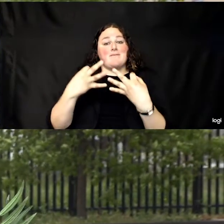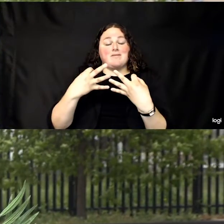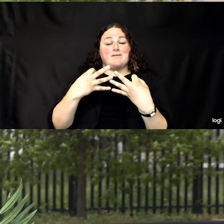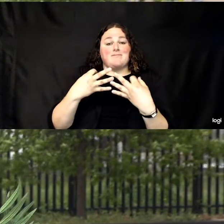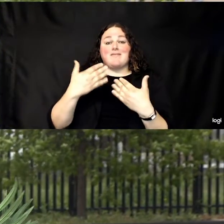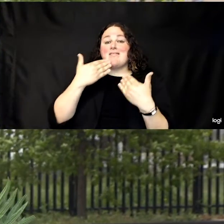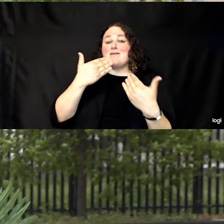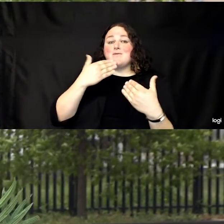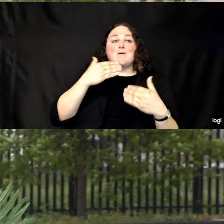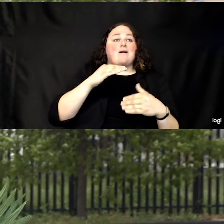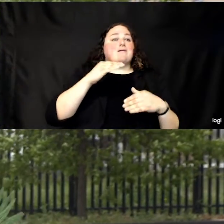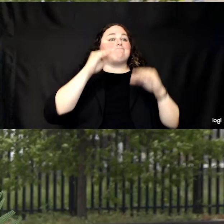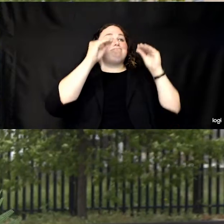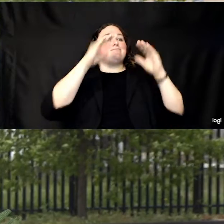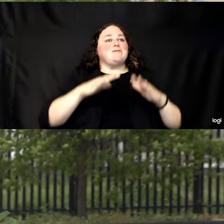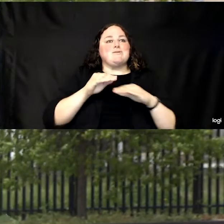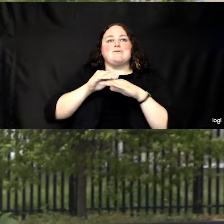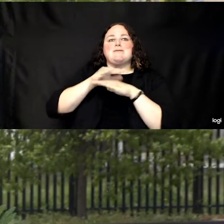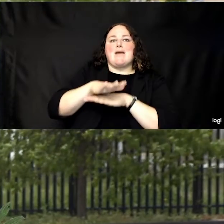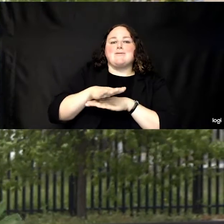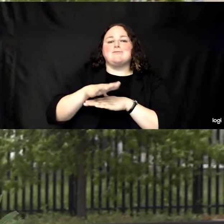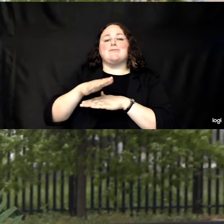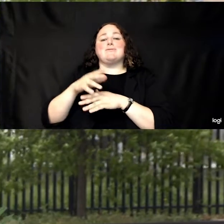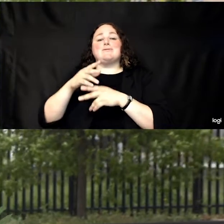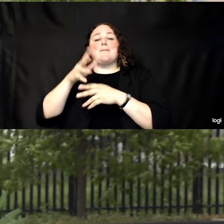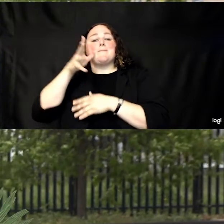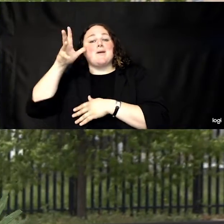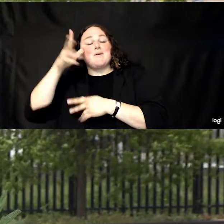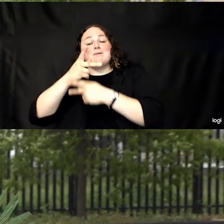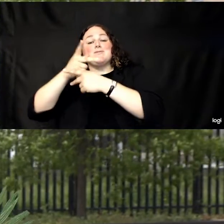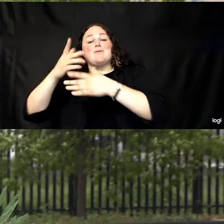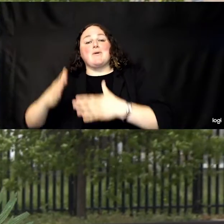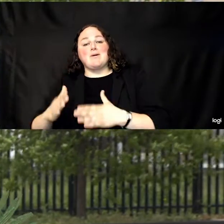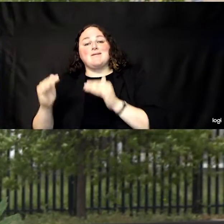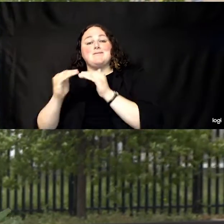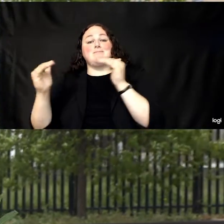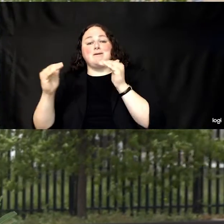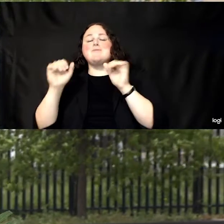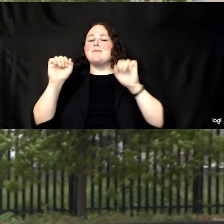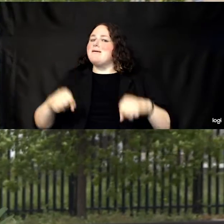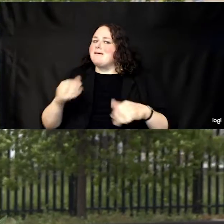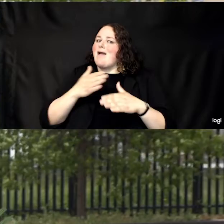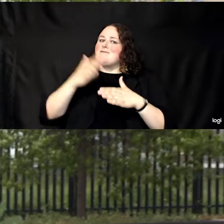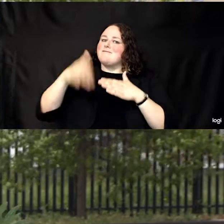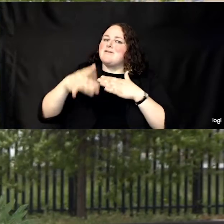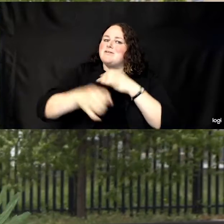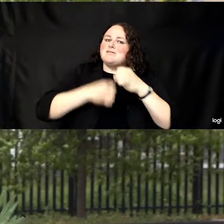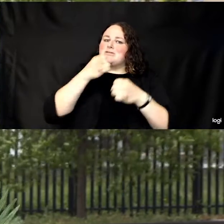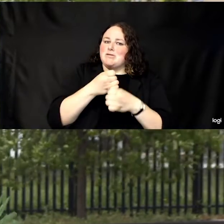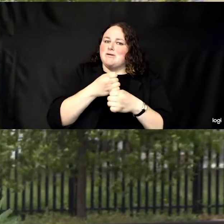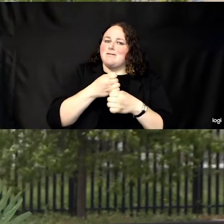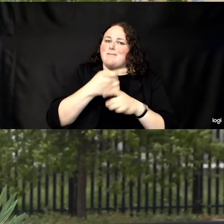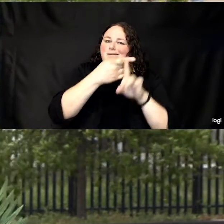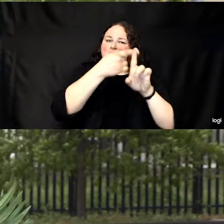and our peers, we are able to finish this school year off in a more positive light. We worked hard all 4